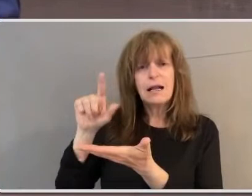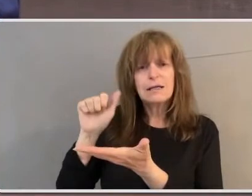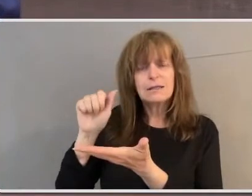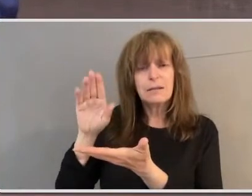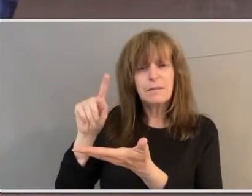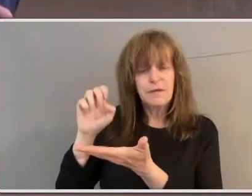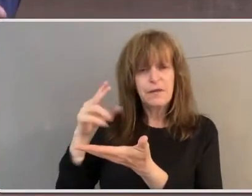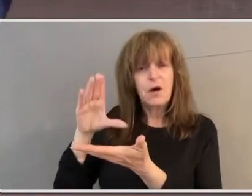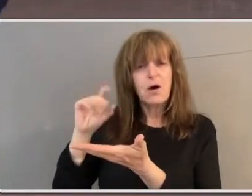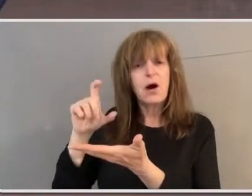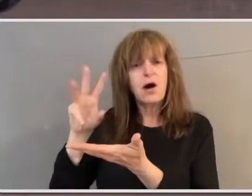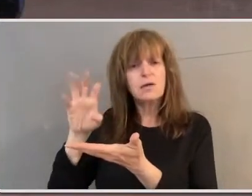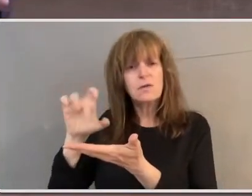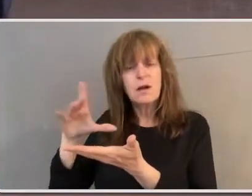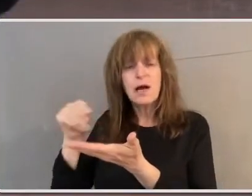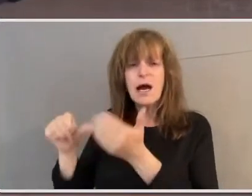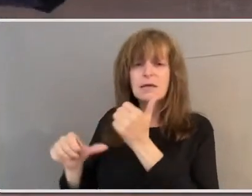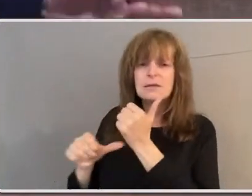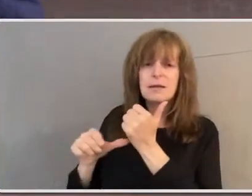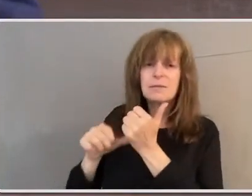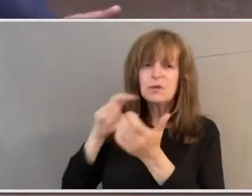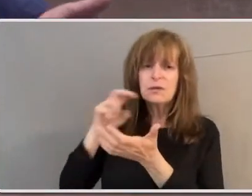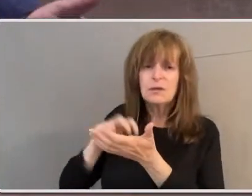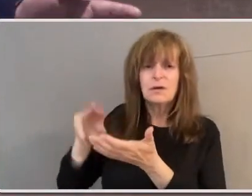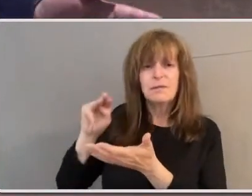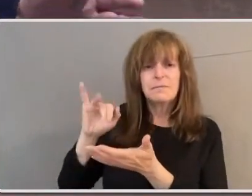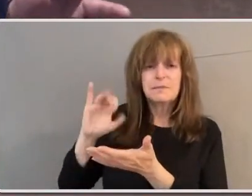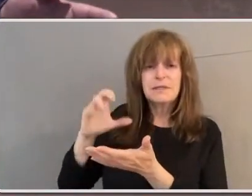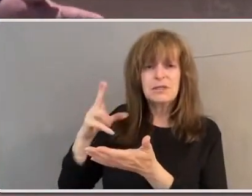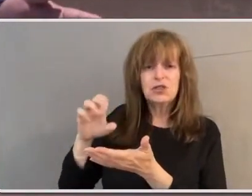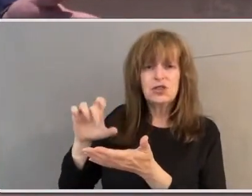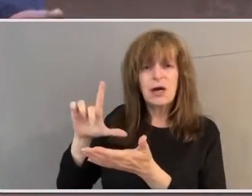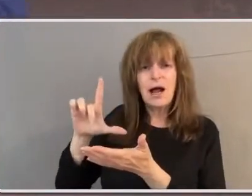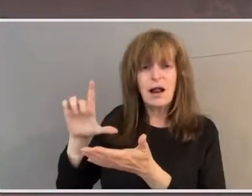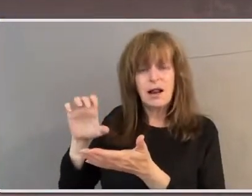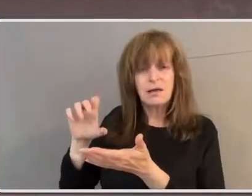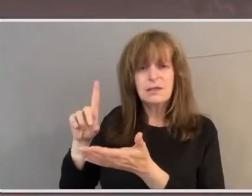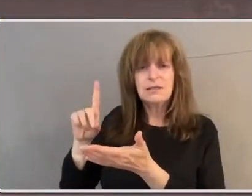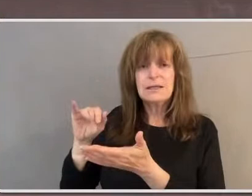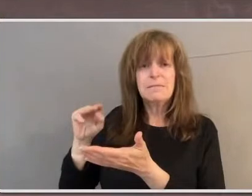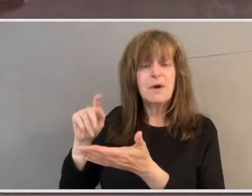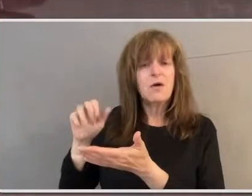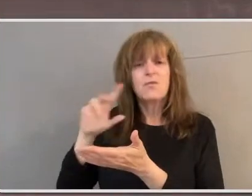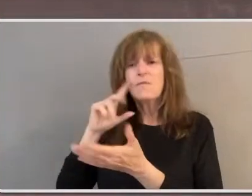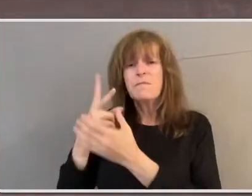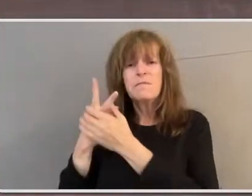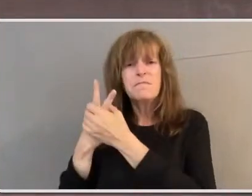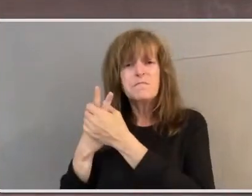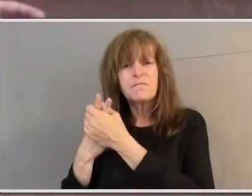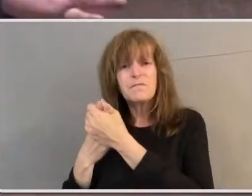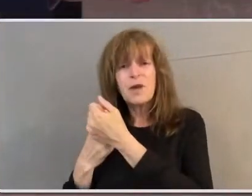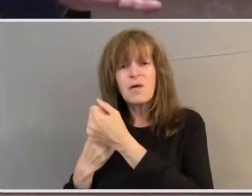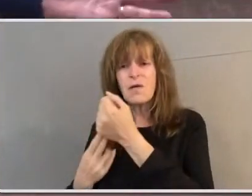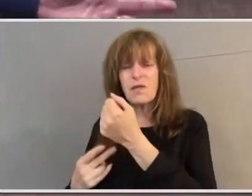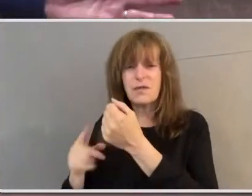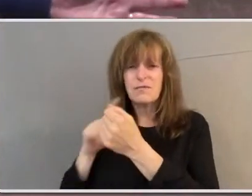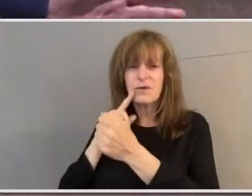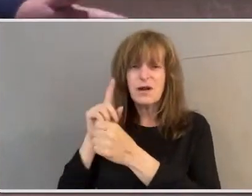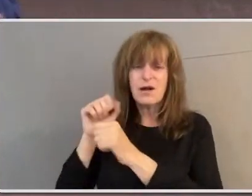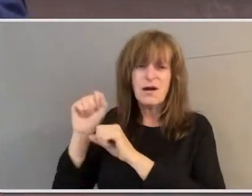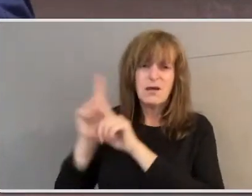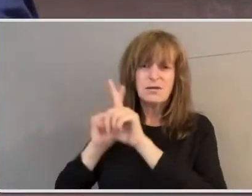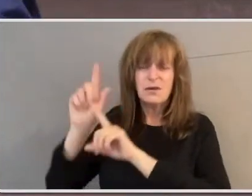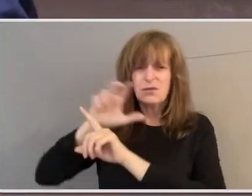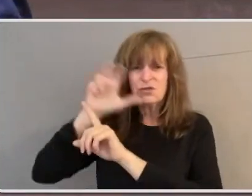D'Emmanuel. Both, I always say both are all-stars, absolute champions. So thank you, Your Honour. I bet Your Honour's never been